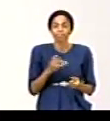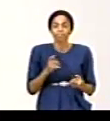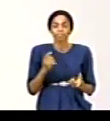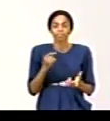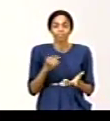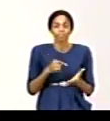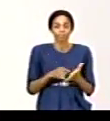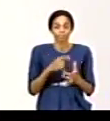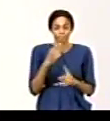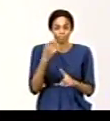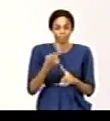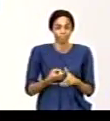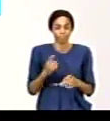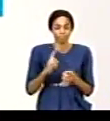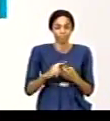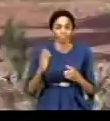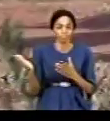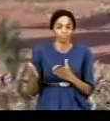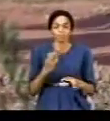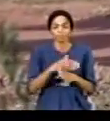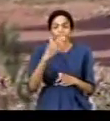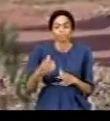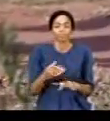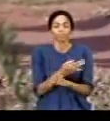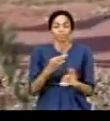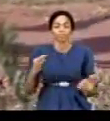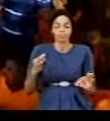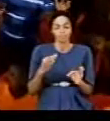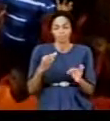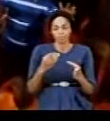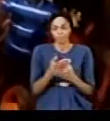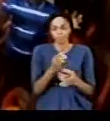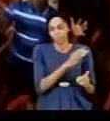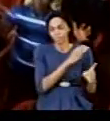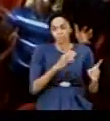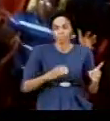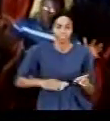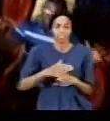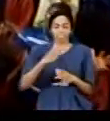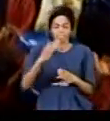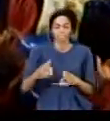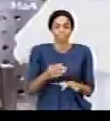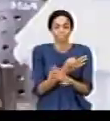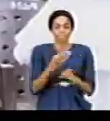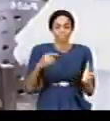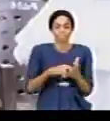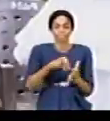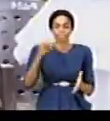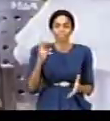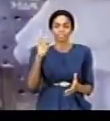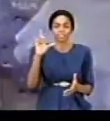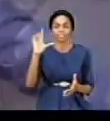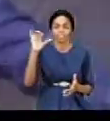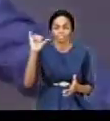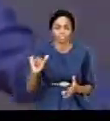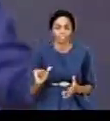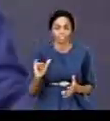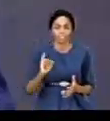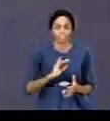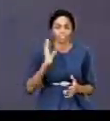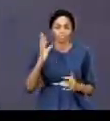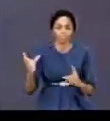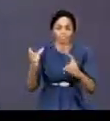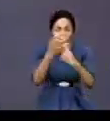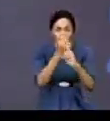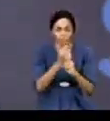by the authority of Jesus Christ. Get ready for total freedom. This July, I'm going to grab you by the